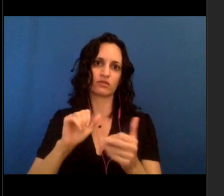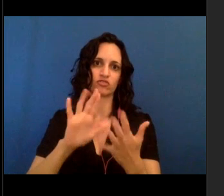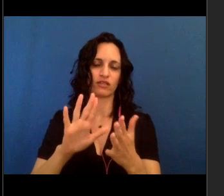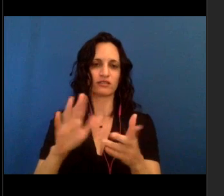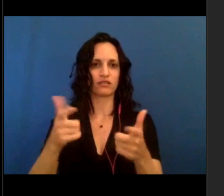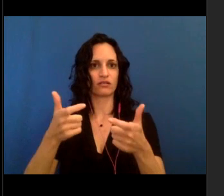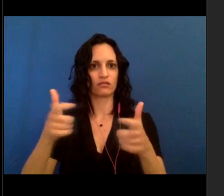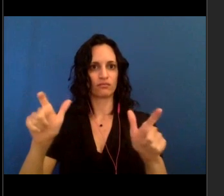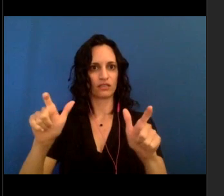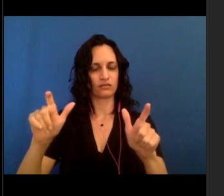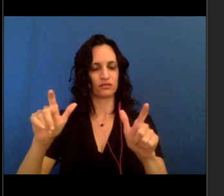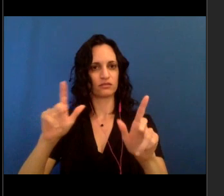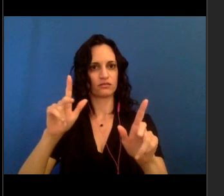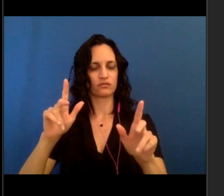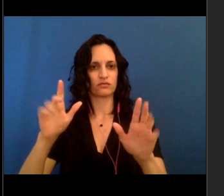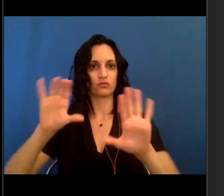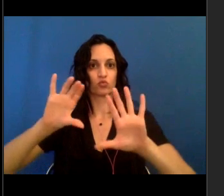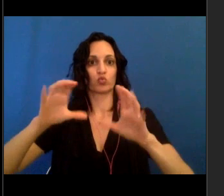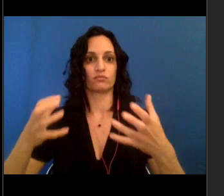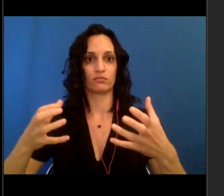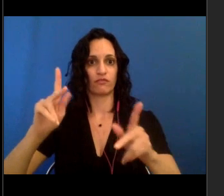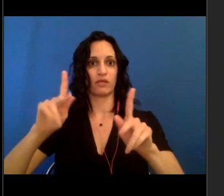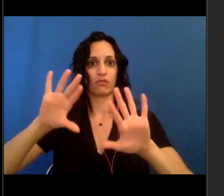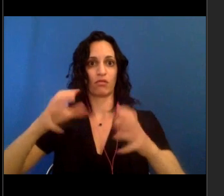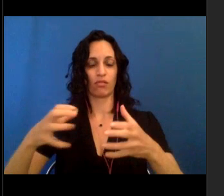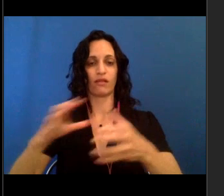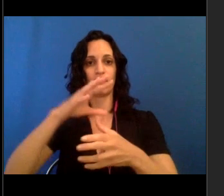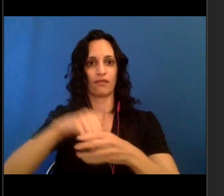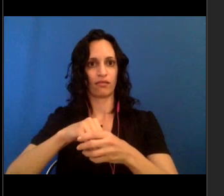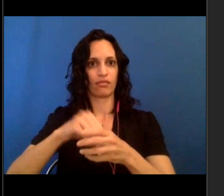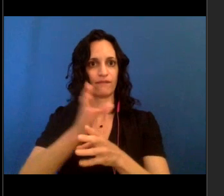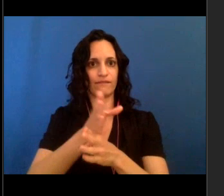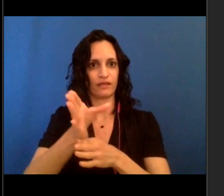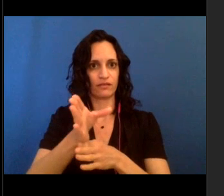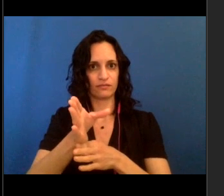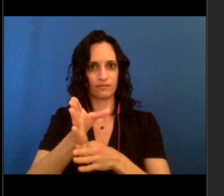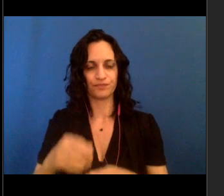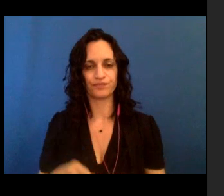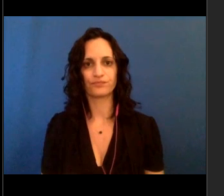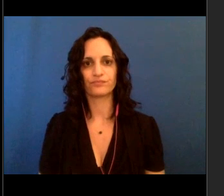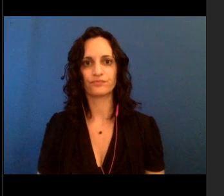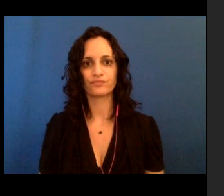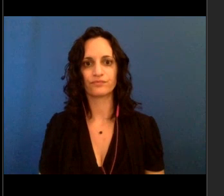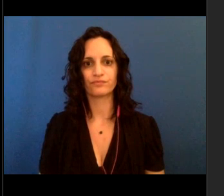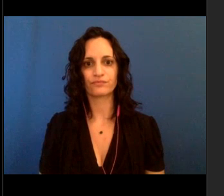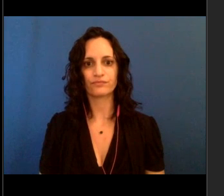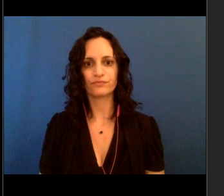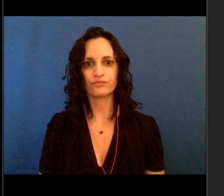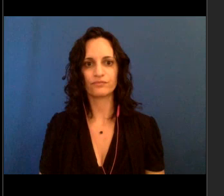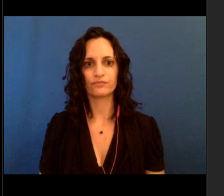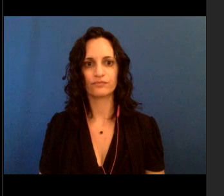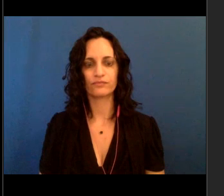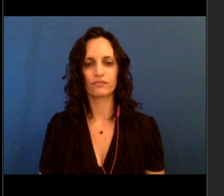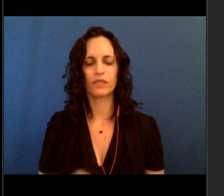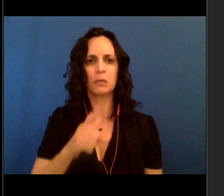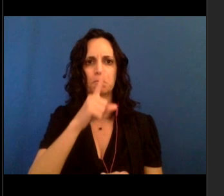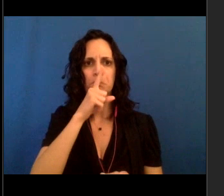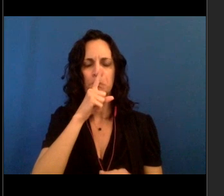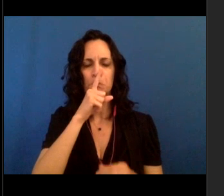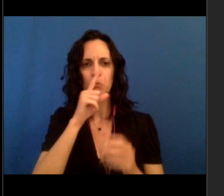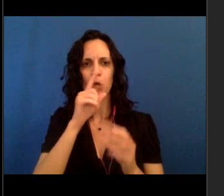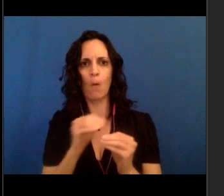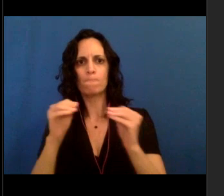field. So none of this is to say that it's more important to talk about graduate students and undergrads, but that it's equally